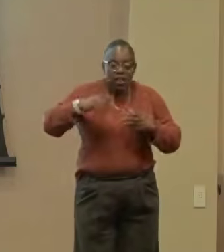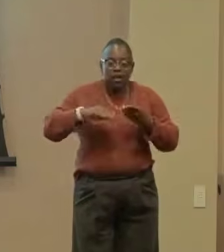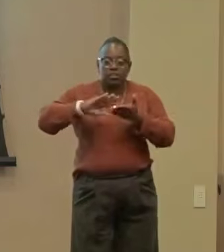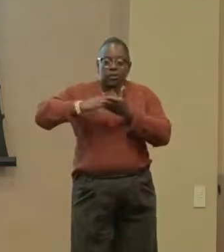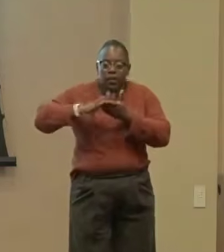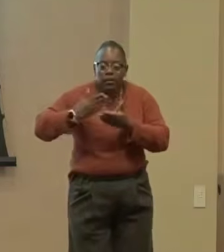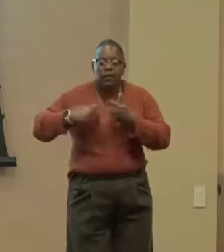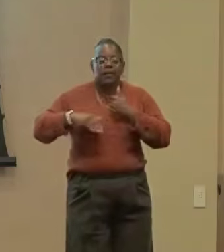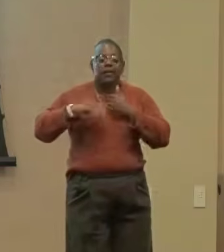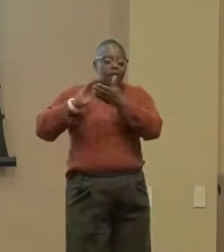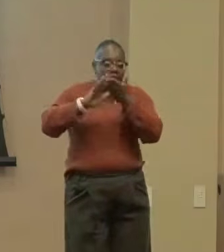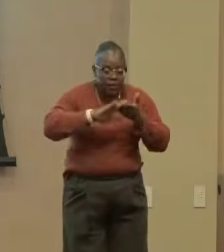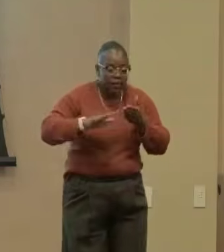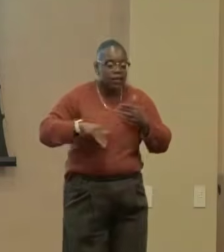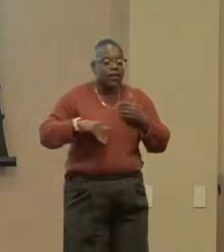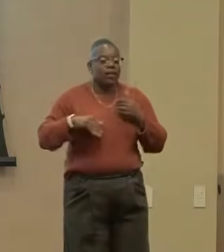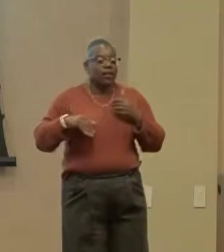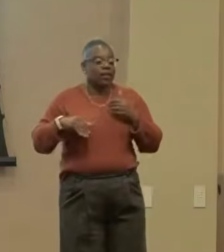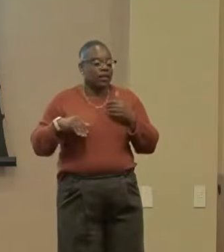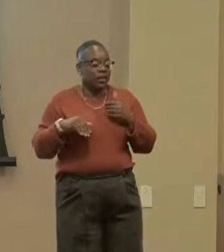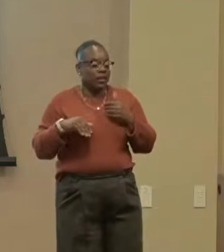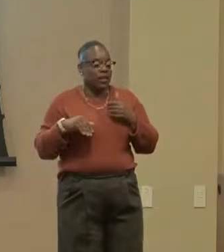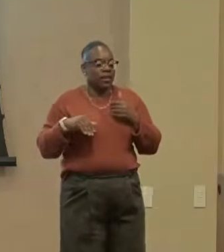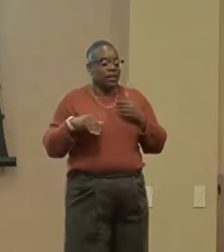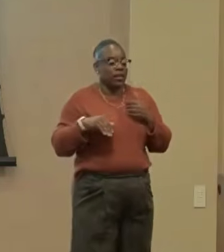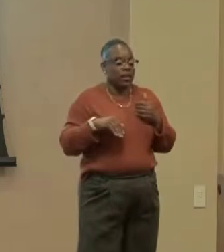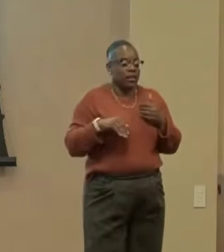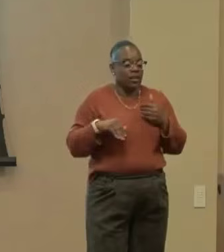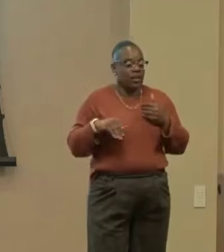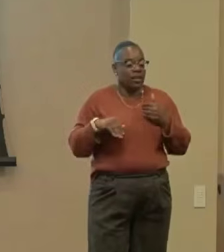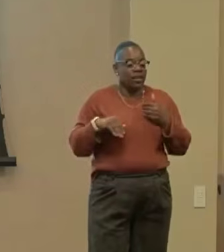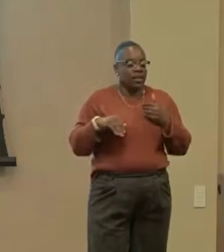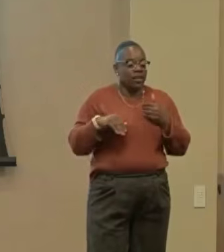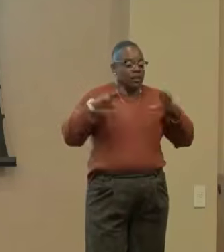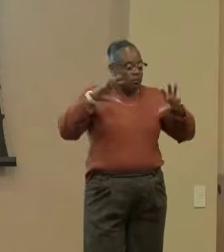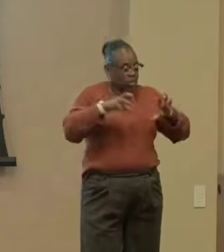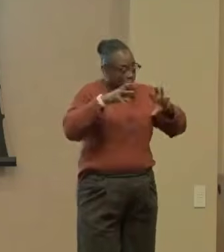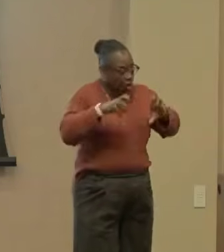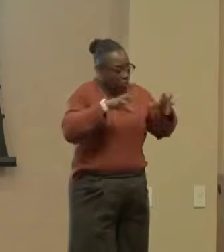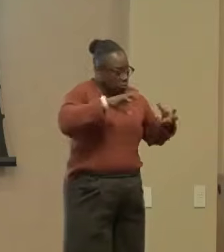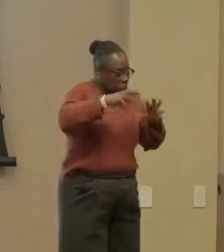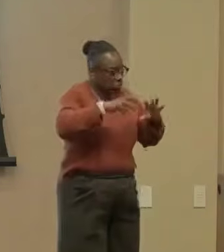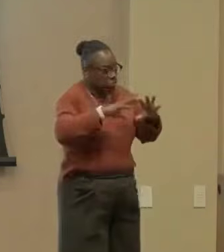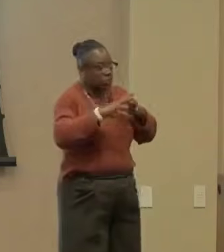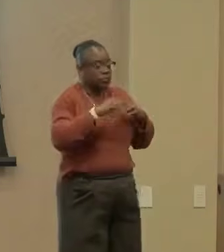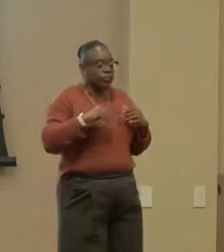started cooking, I started cleaning, I started even giving her massage, trying